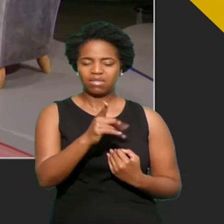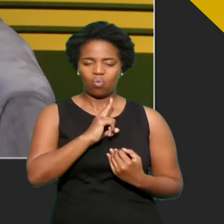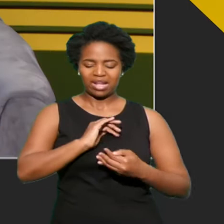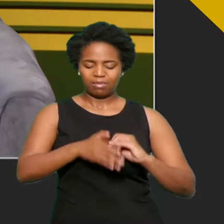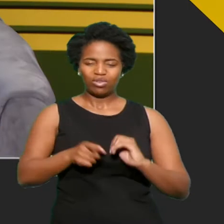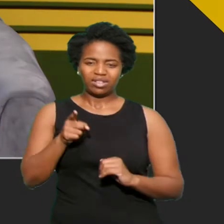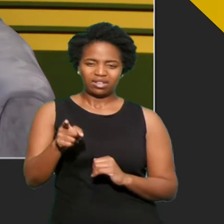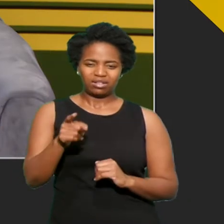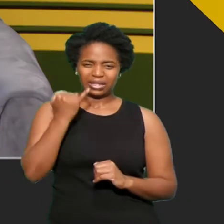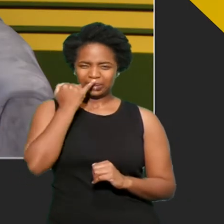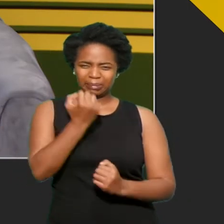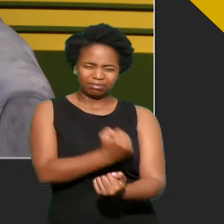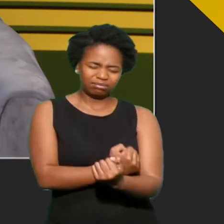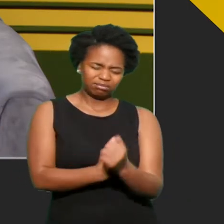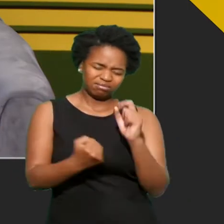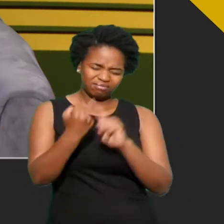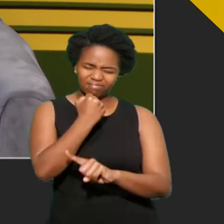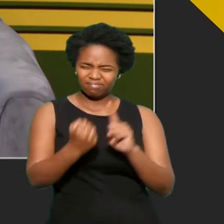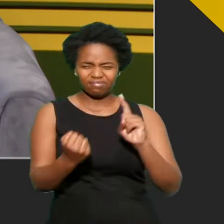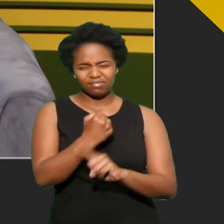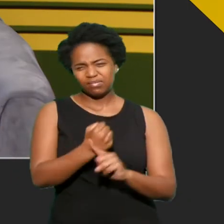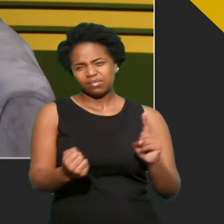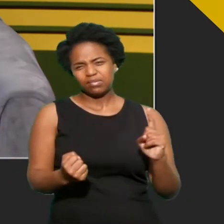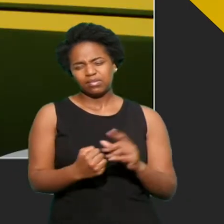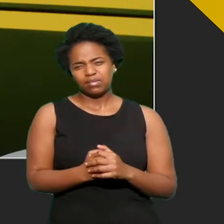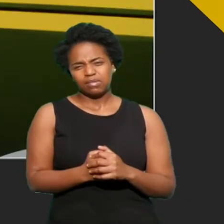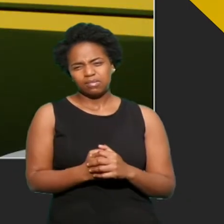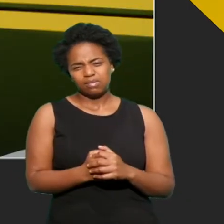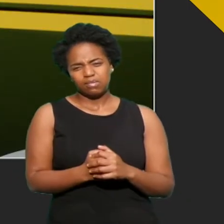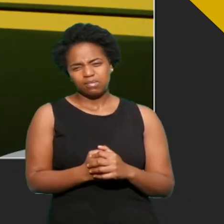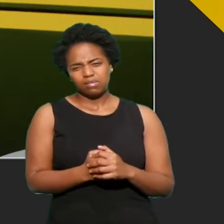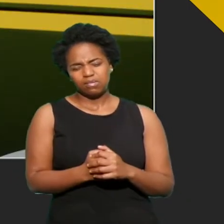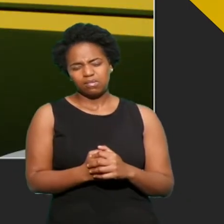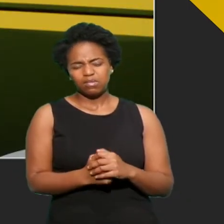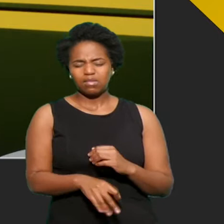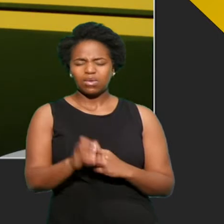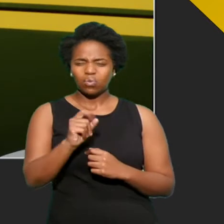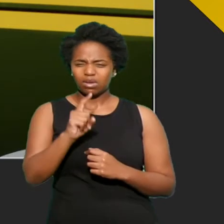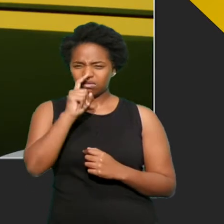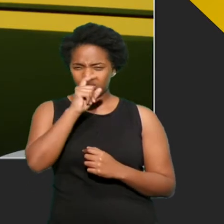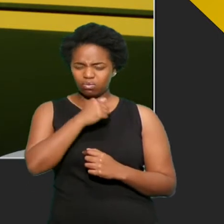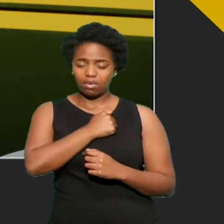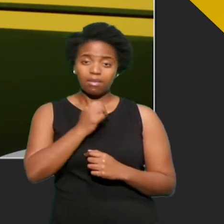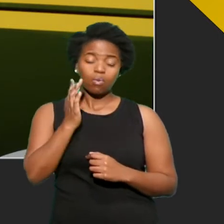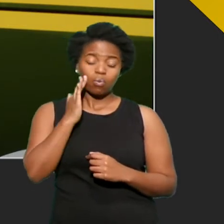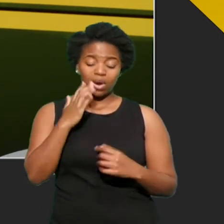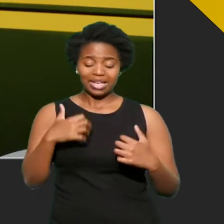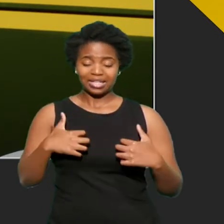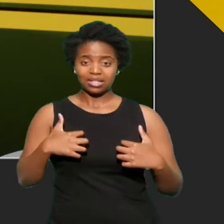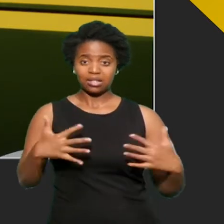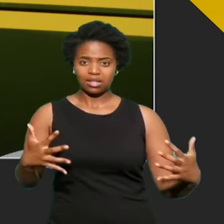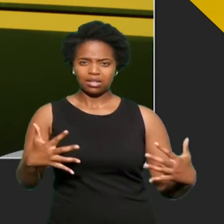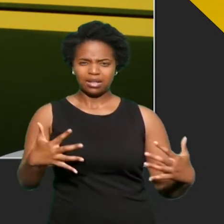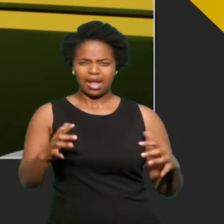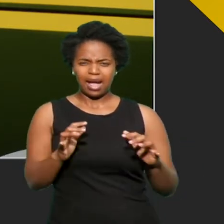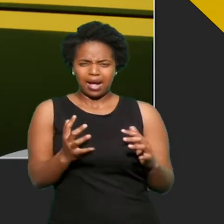that. Uyangihlukumeza. So I guess ngene ukuthi Swami when all these things started were we